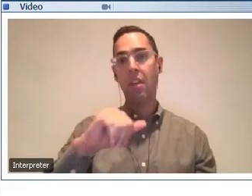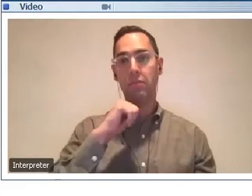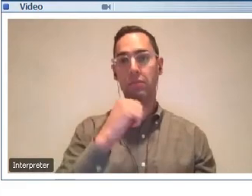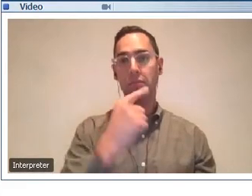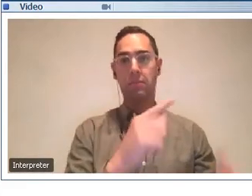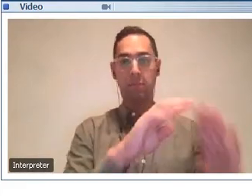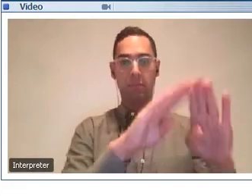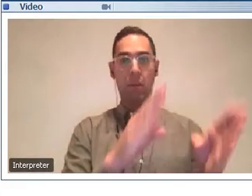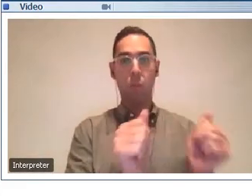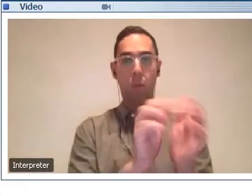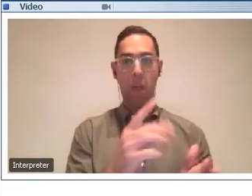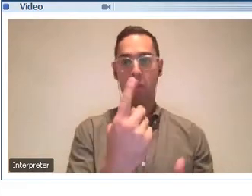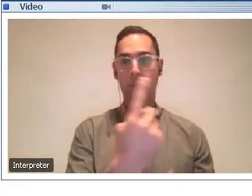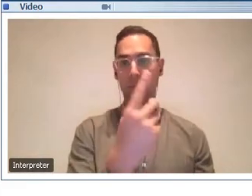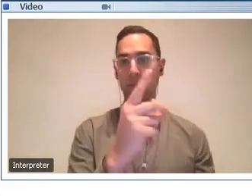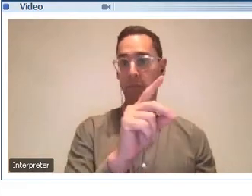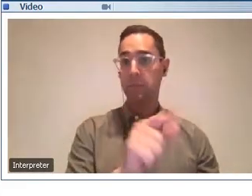please.